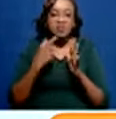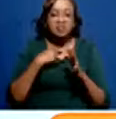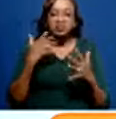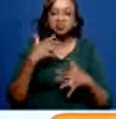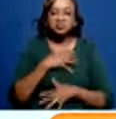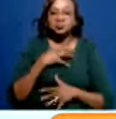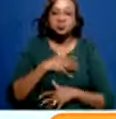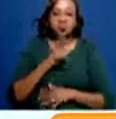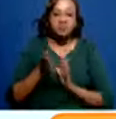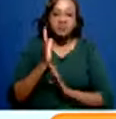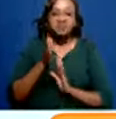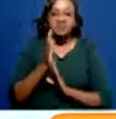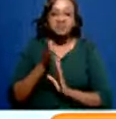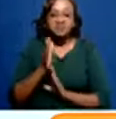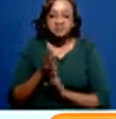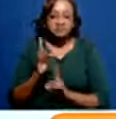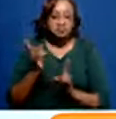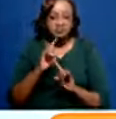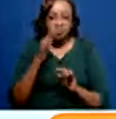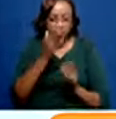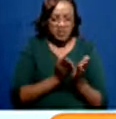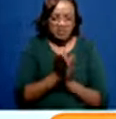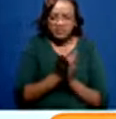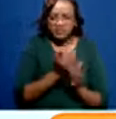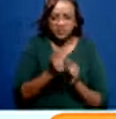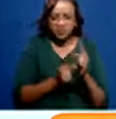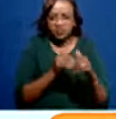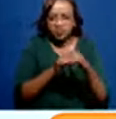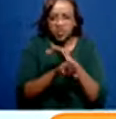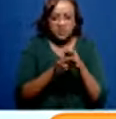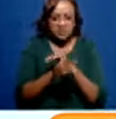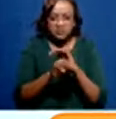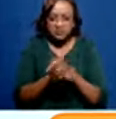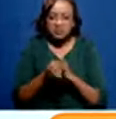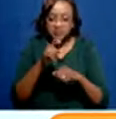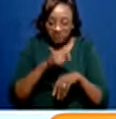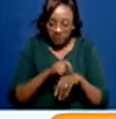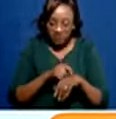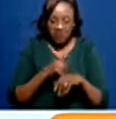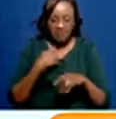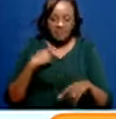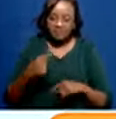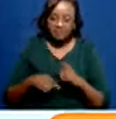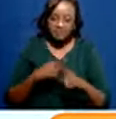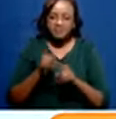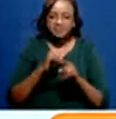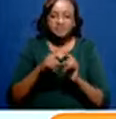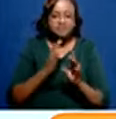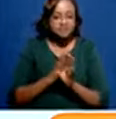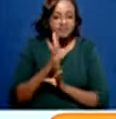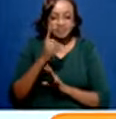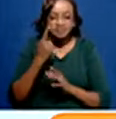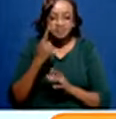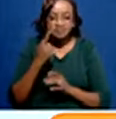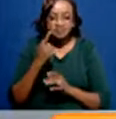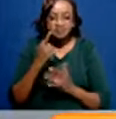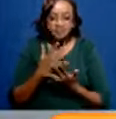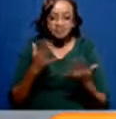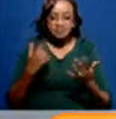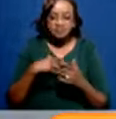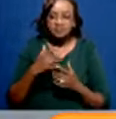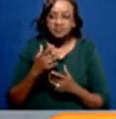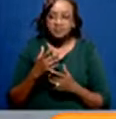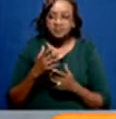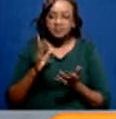urgency to convert from NHIF to SHA. We'll do it within the time frame that we can. The key thing is to be able to do it right. Okay. Yes. How long